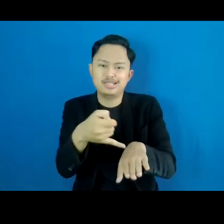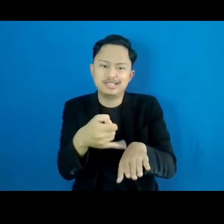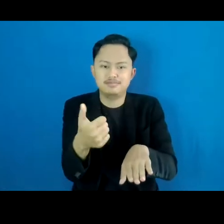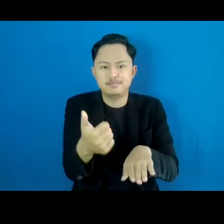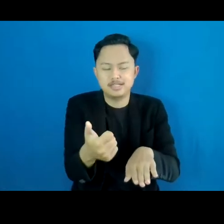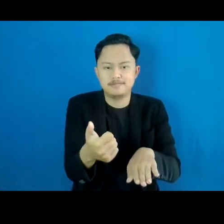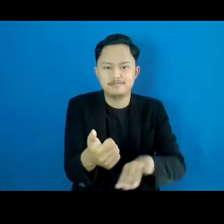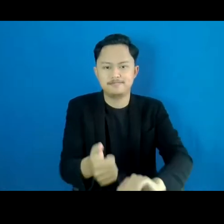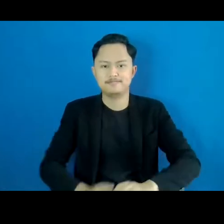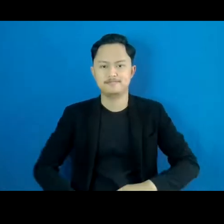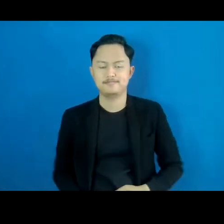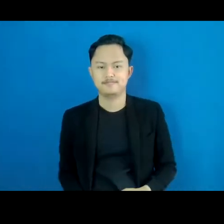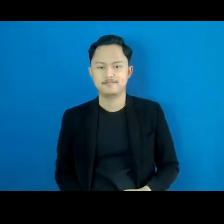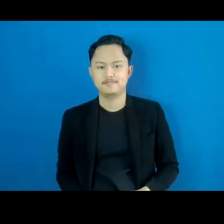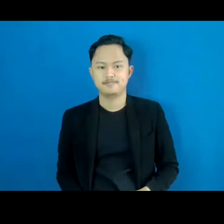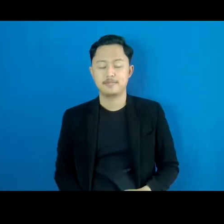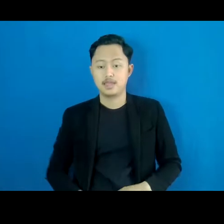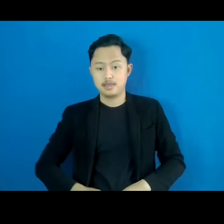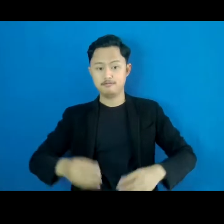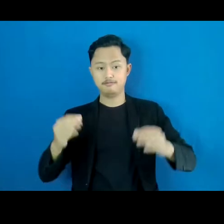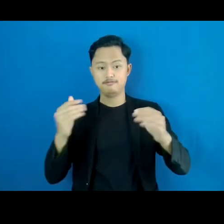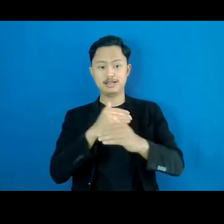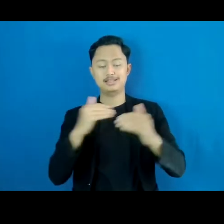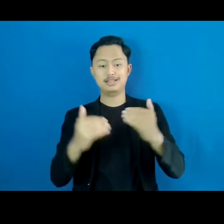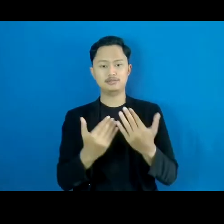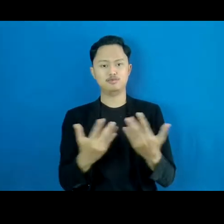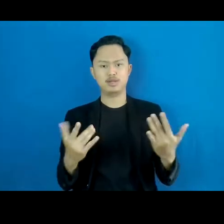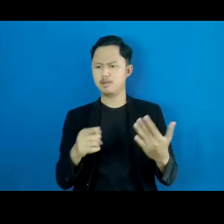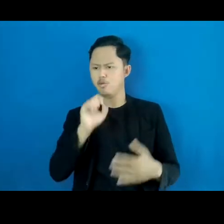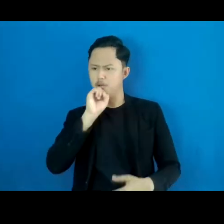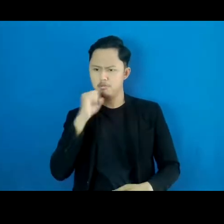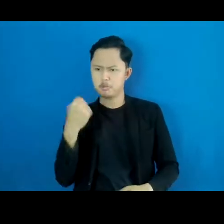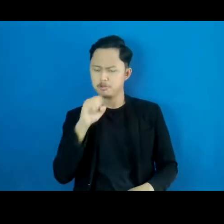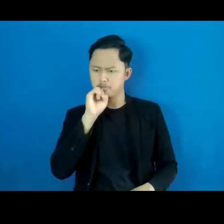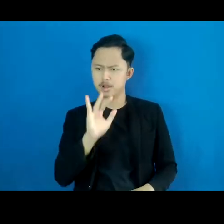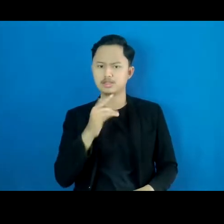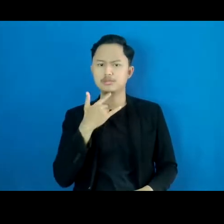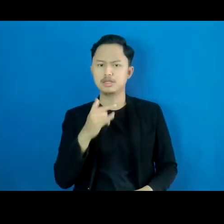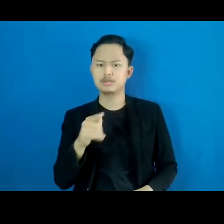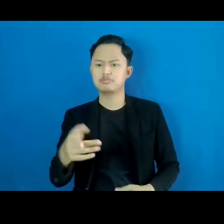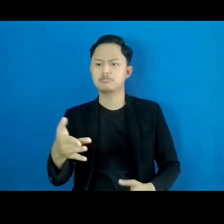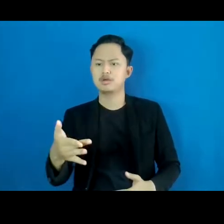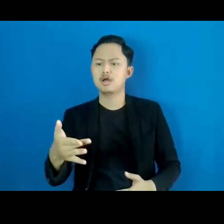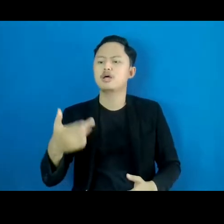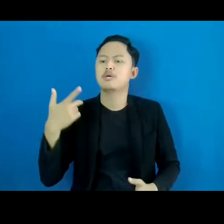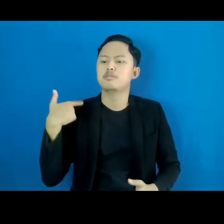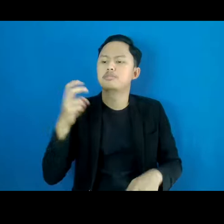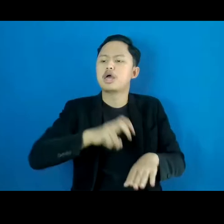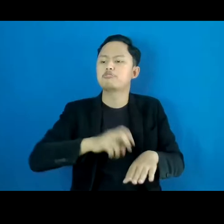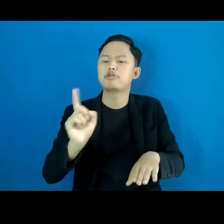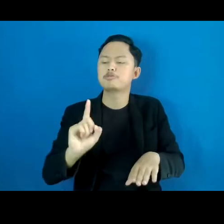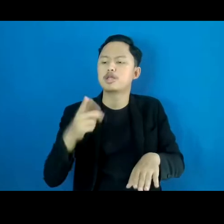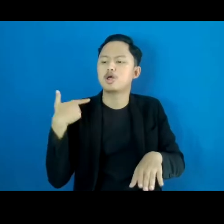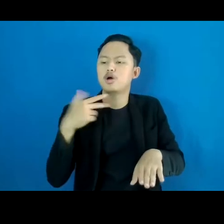say, in public transport you cannot say to the passengers it is overboarded and please take the next bus. That we cannot anyway